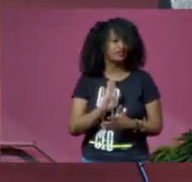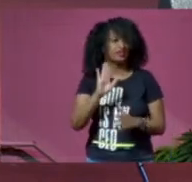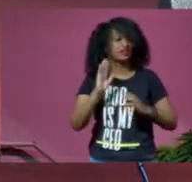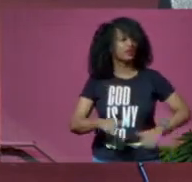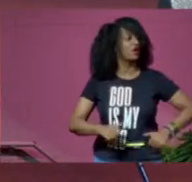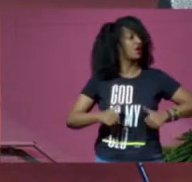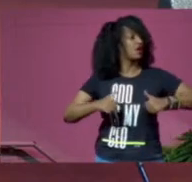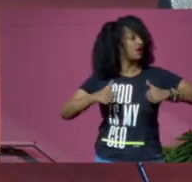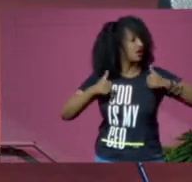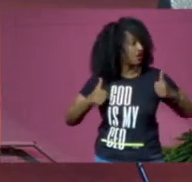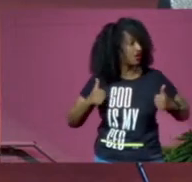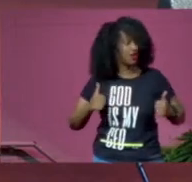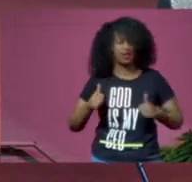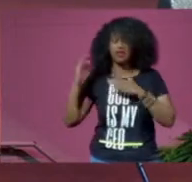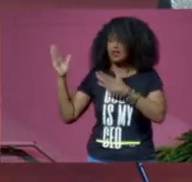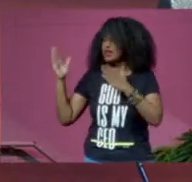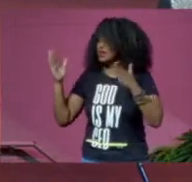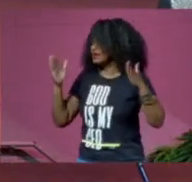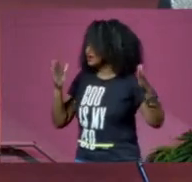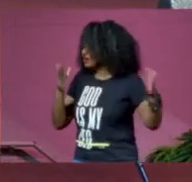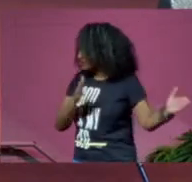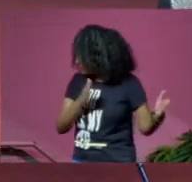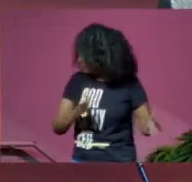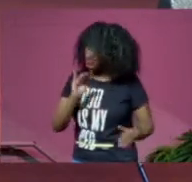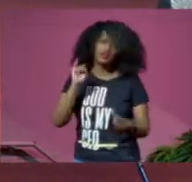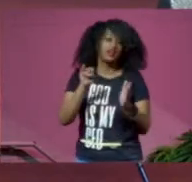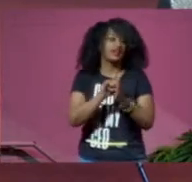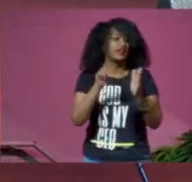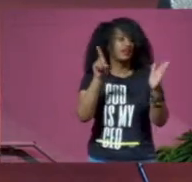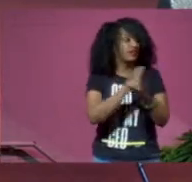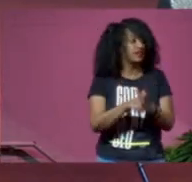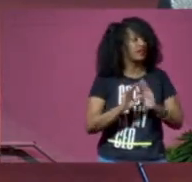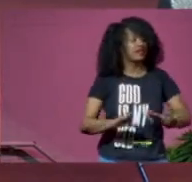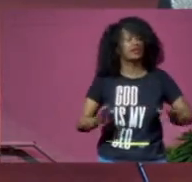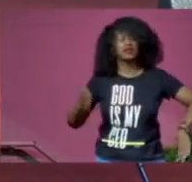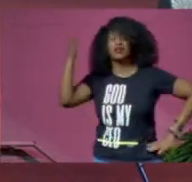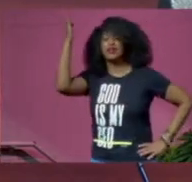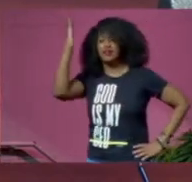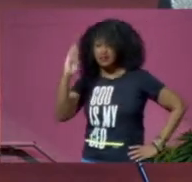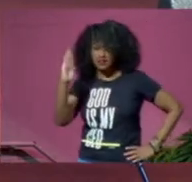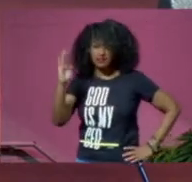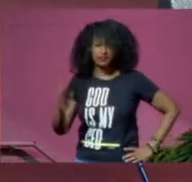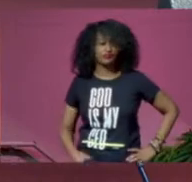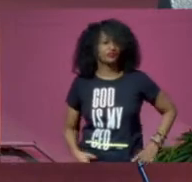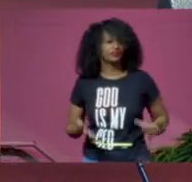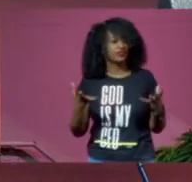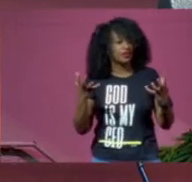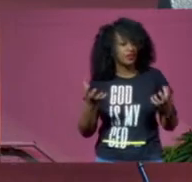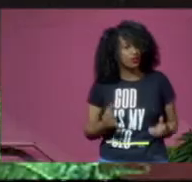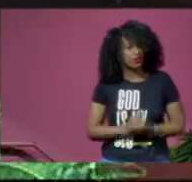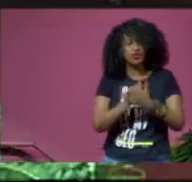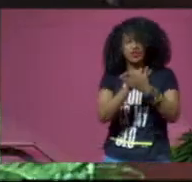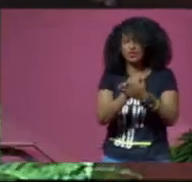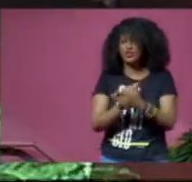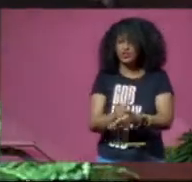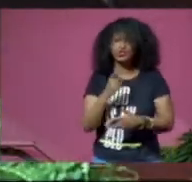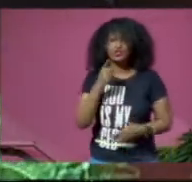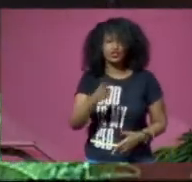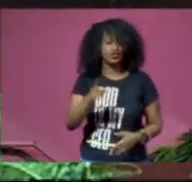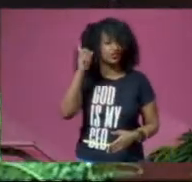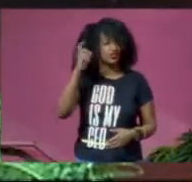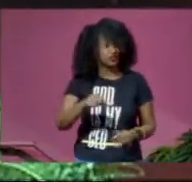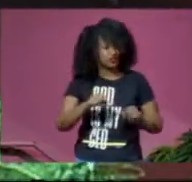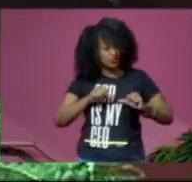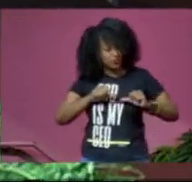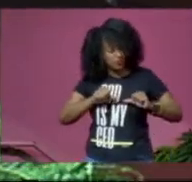your life constructing your identity. And child of God, let me admonish you that you've got to remain diligent